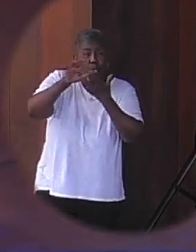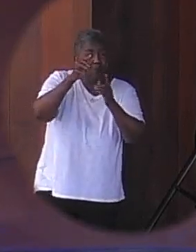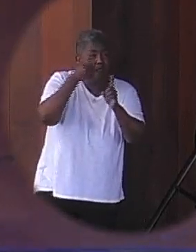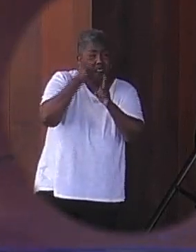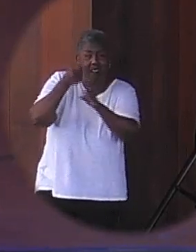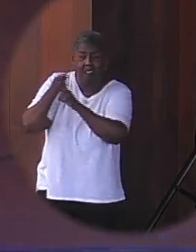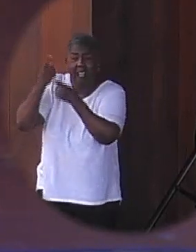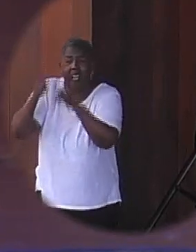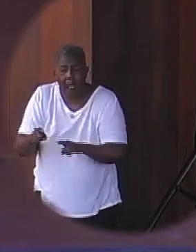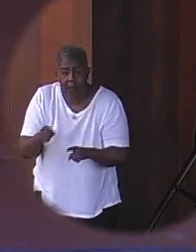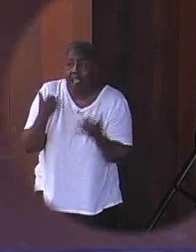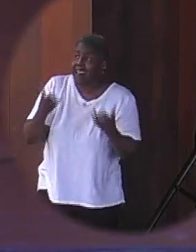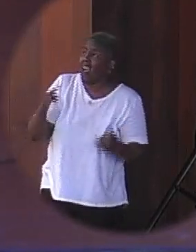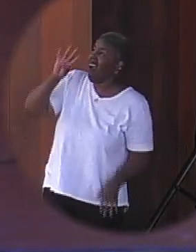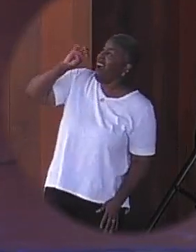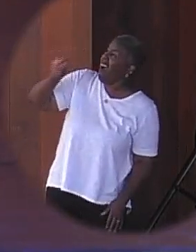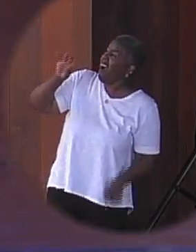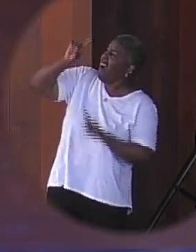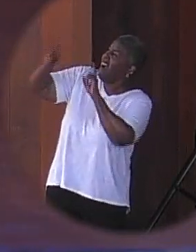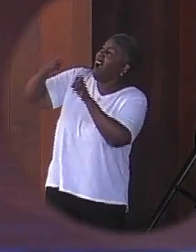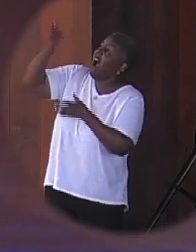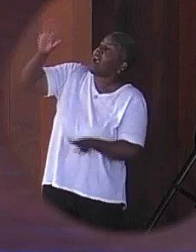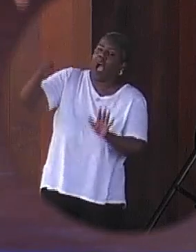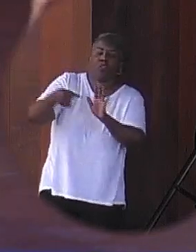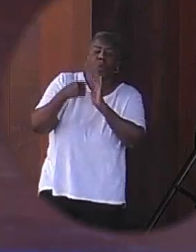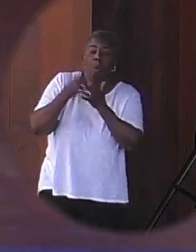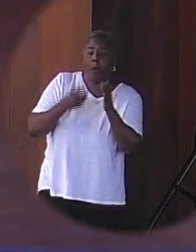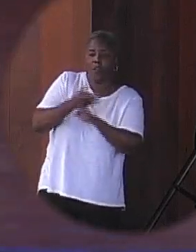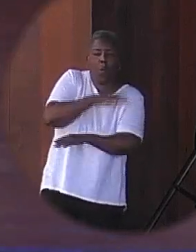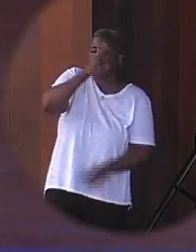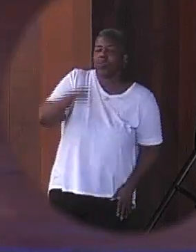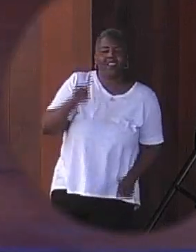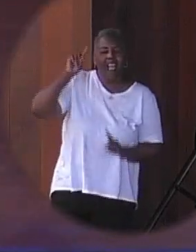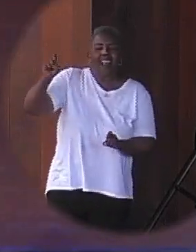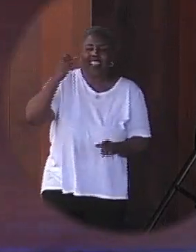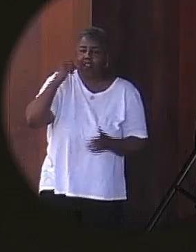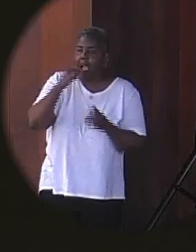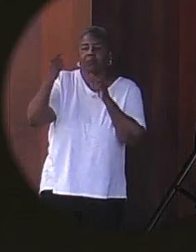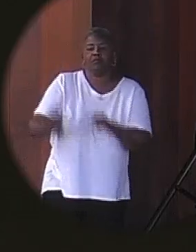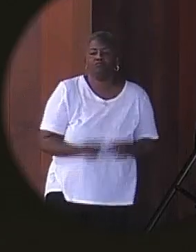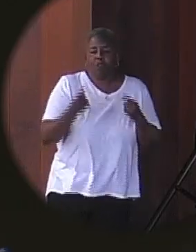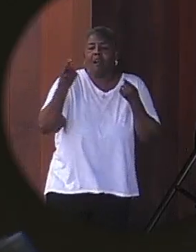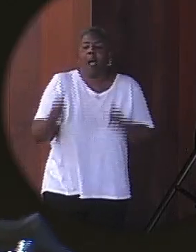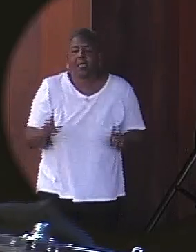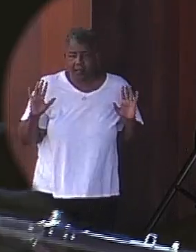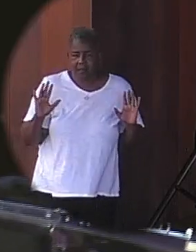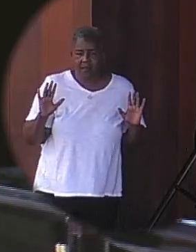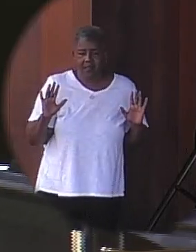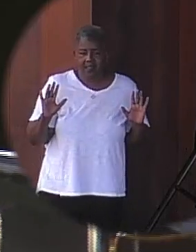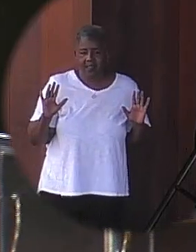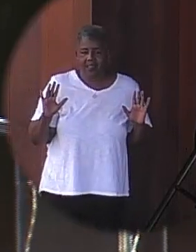you to question, so God can show you what you would not have asked if you had not been in the storm in the first